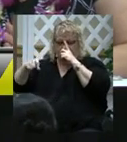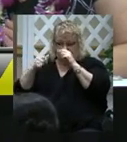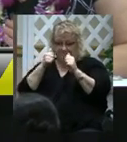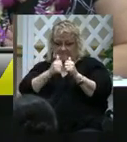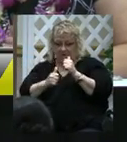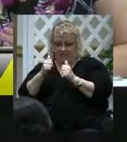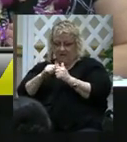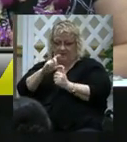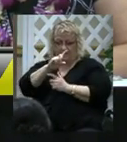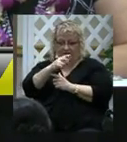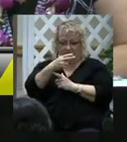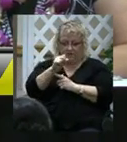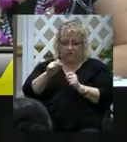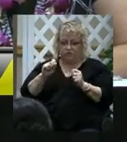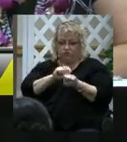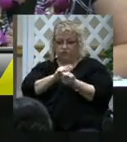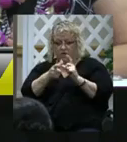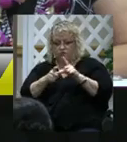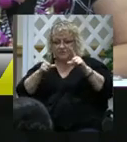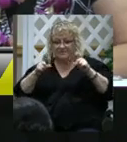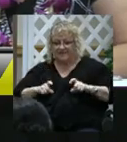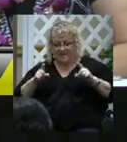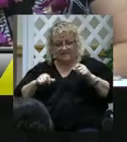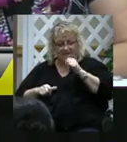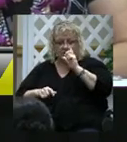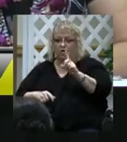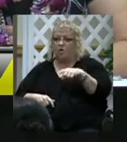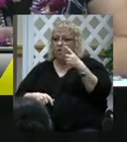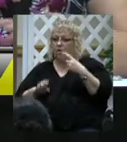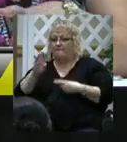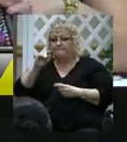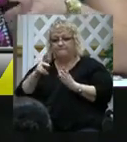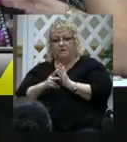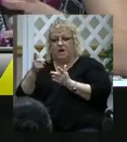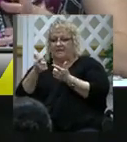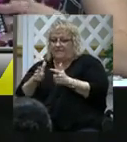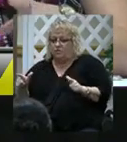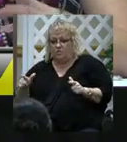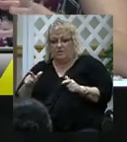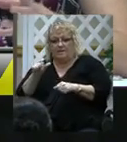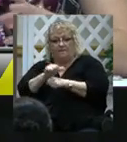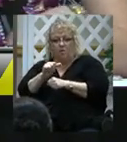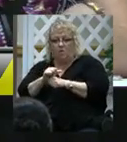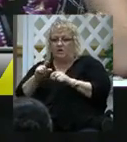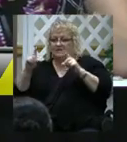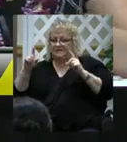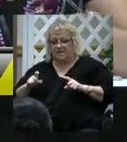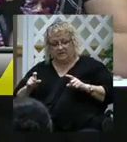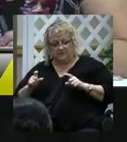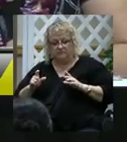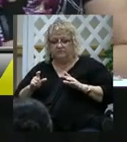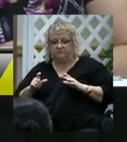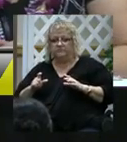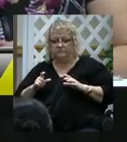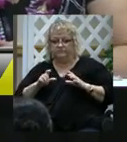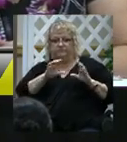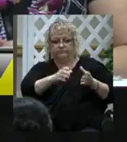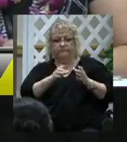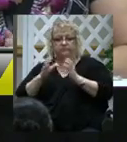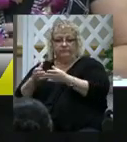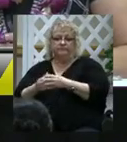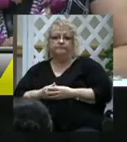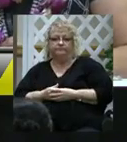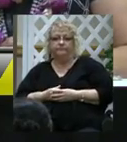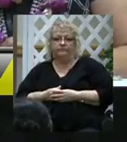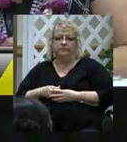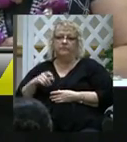pass DSHS translator test, not just the bilingual employee in the group of the clusters that we have.